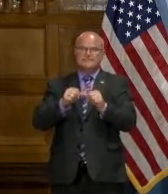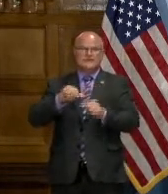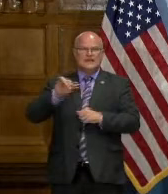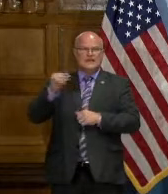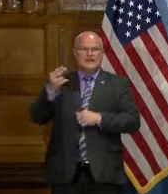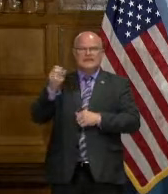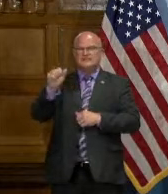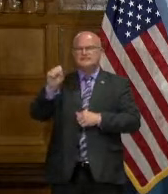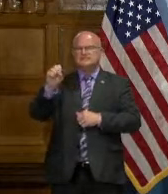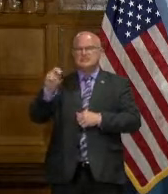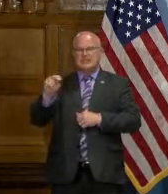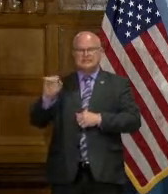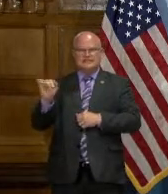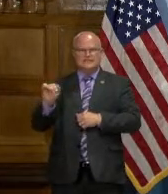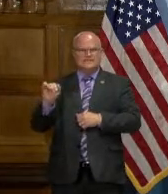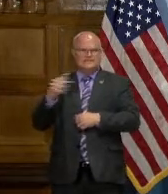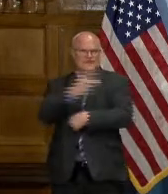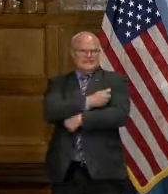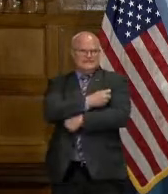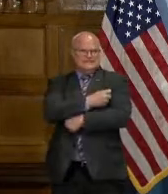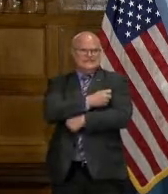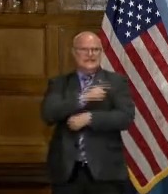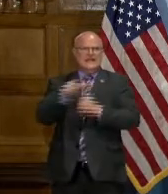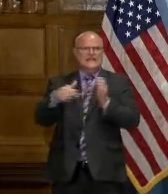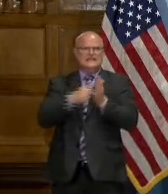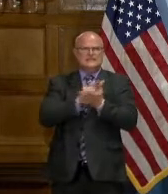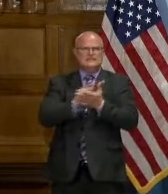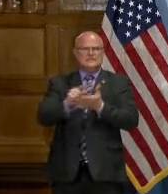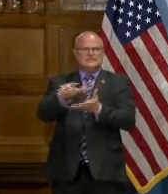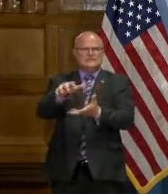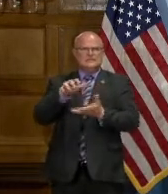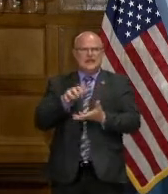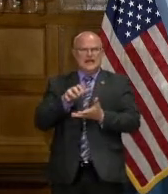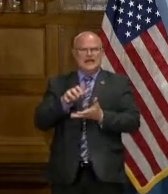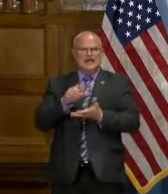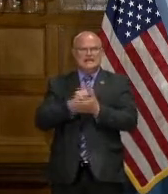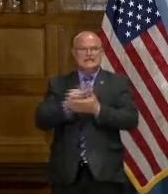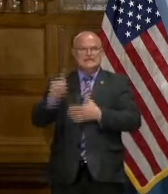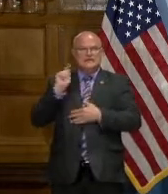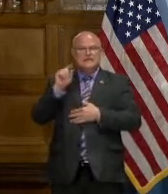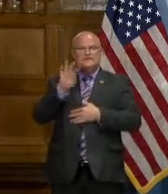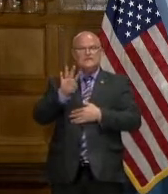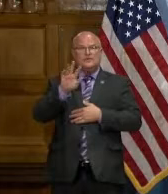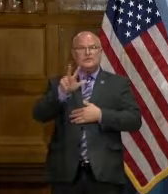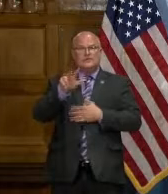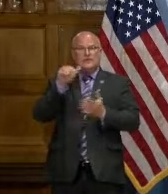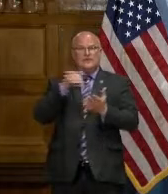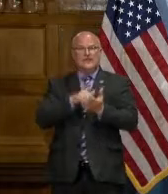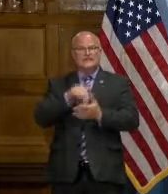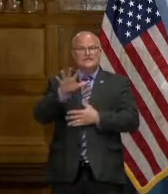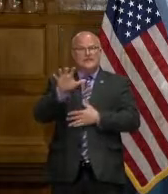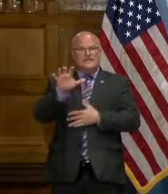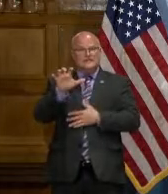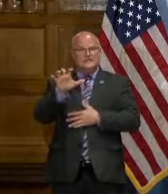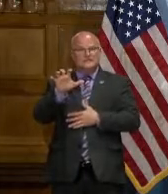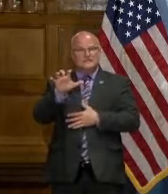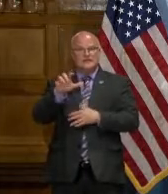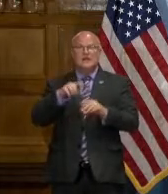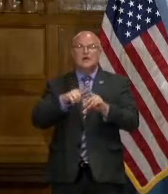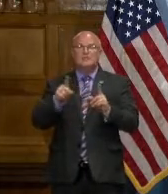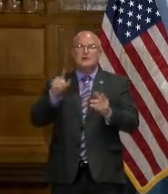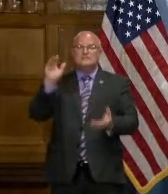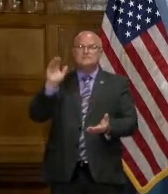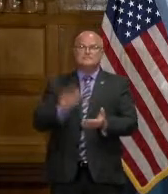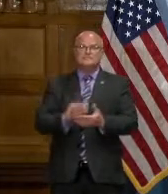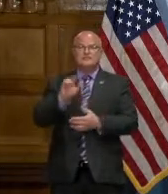Janssen vaccine, this was this week's supply. Last week we had 43,500, but it's